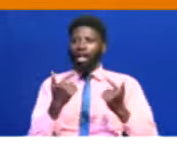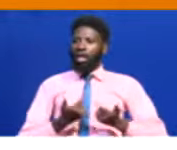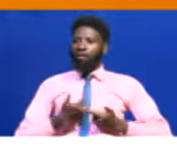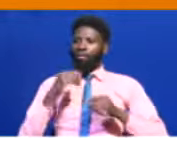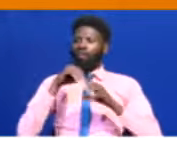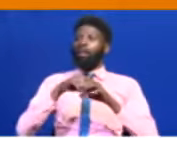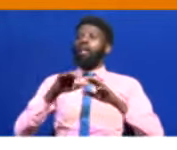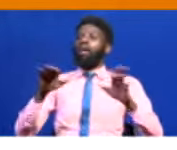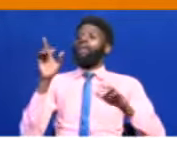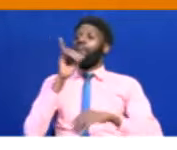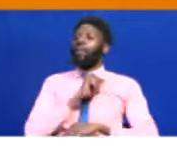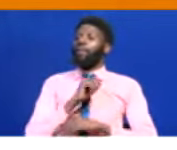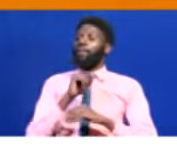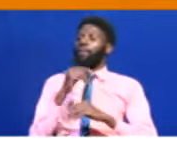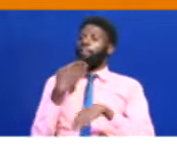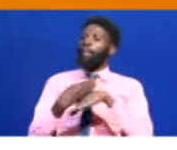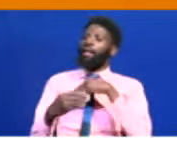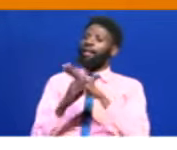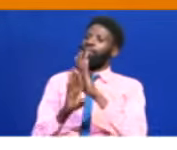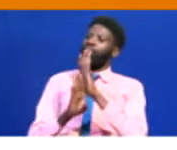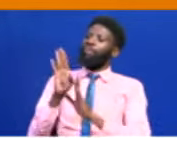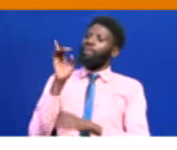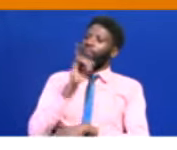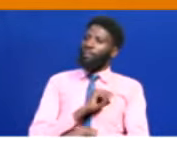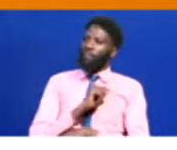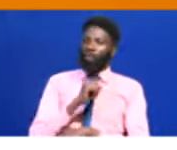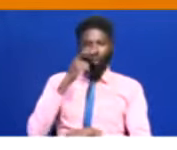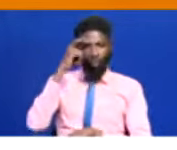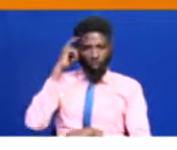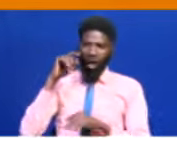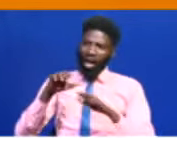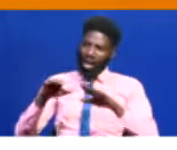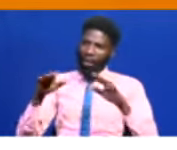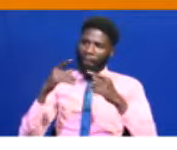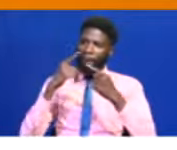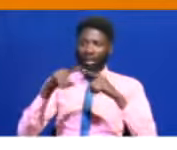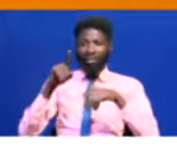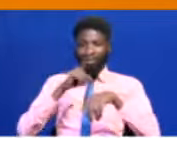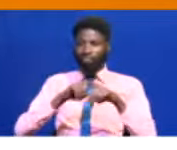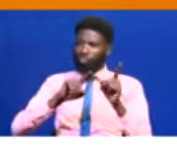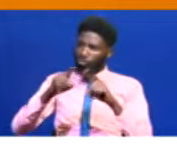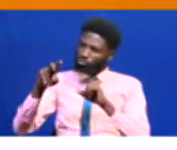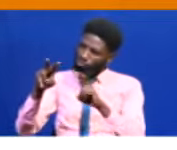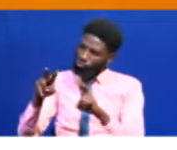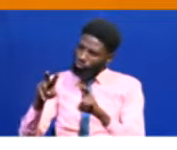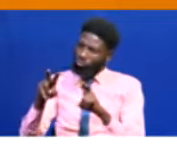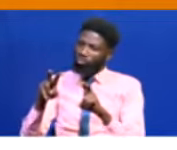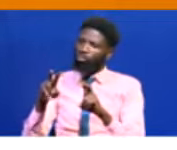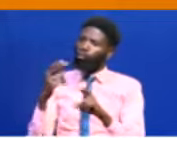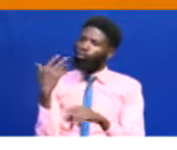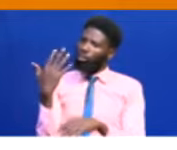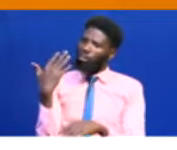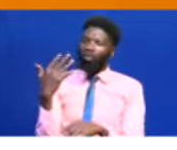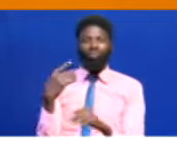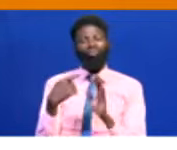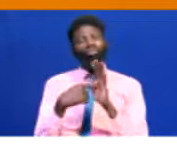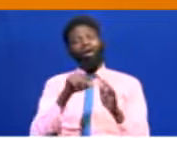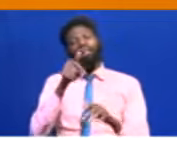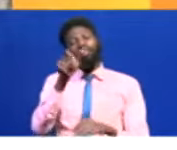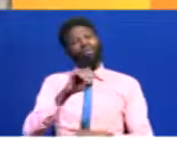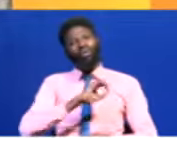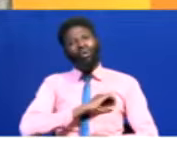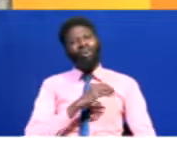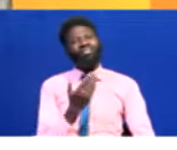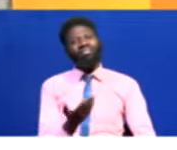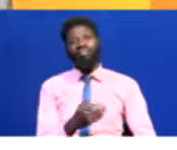piece of land. They have developed it. They have the original title. But when they go check, you know, on their documents, it belongs to someone else. Yeah, that's what we